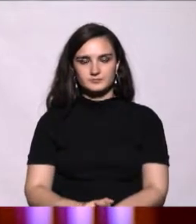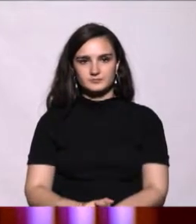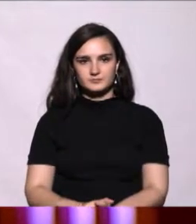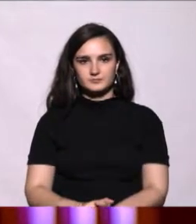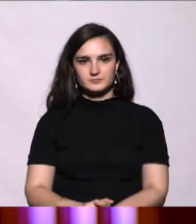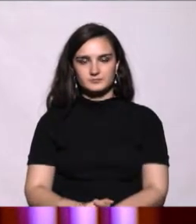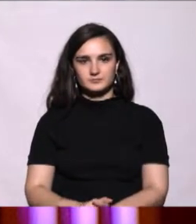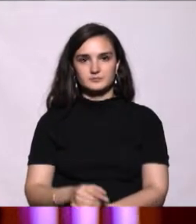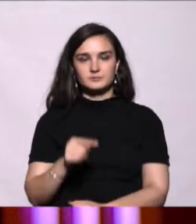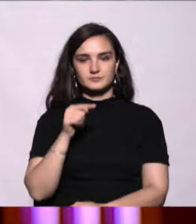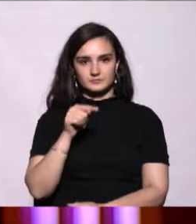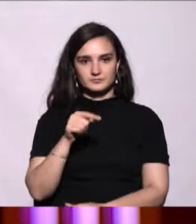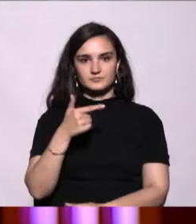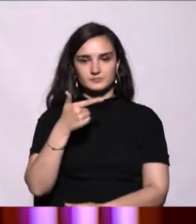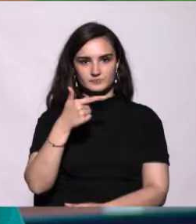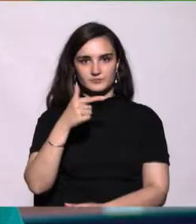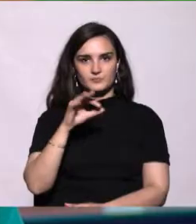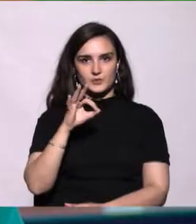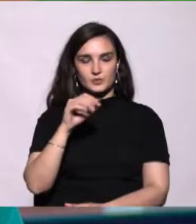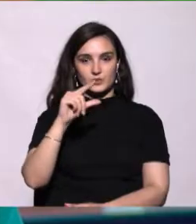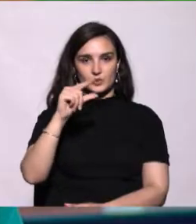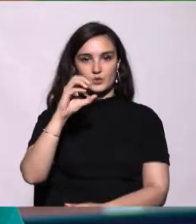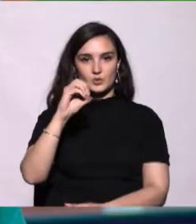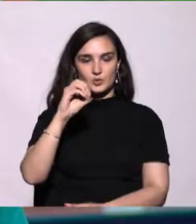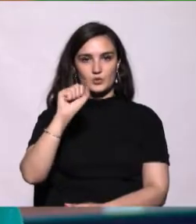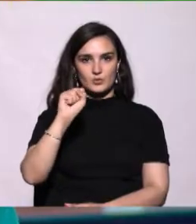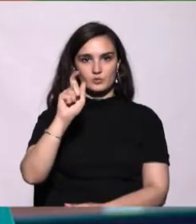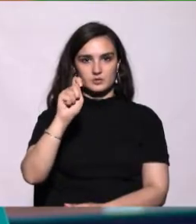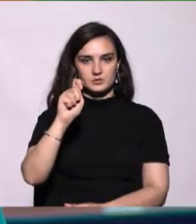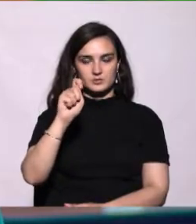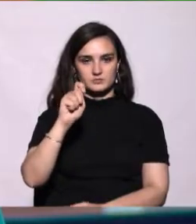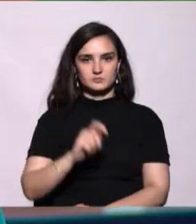It's a goat. Goat.